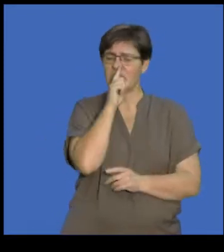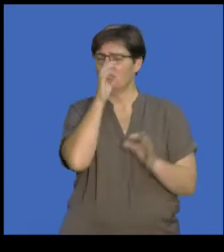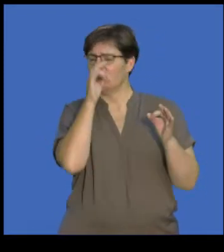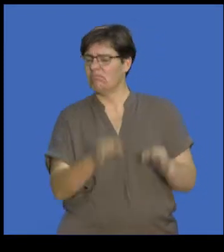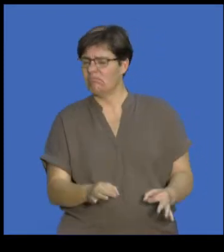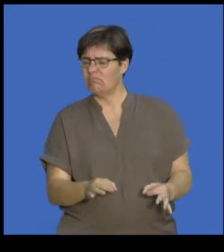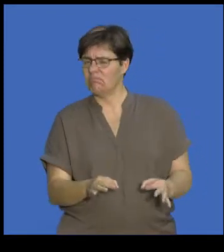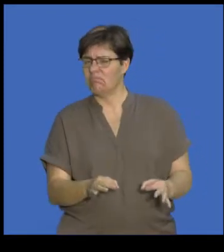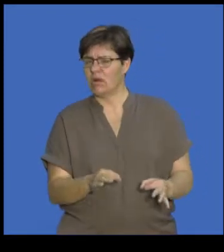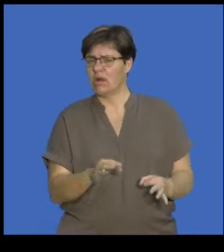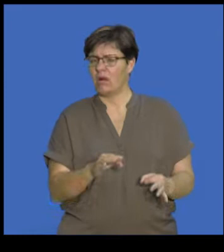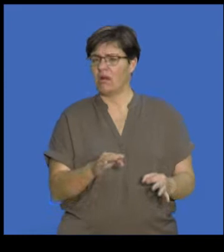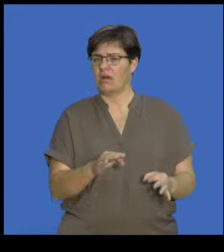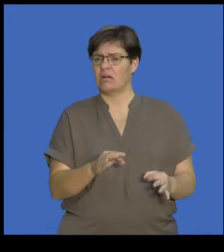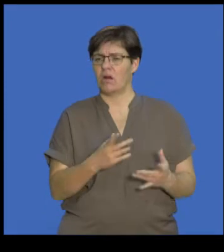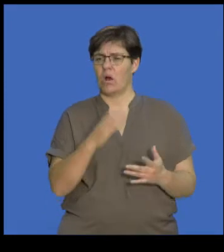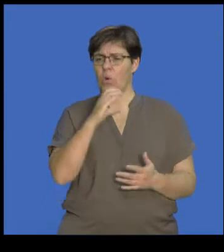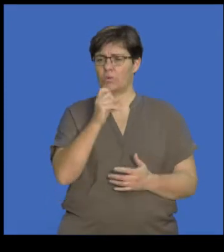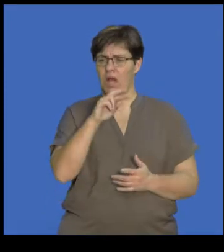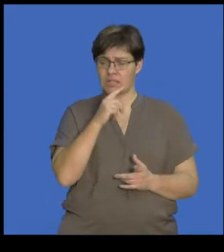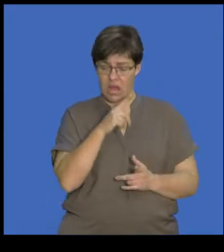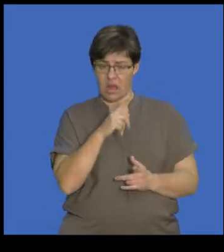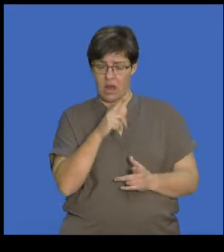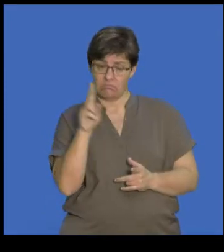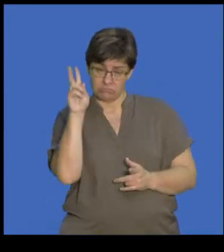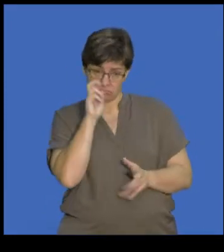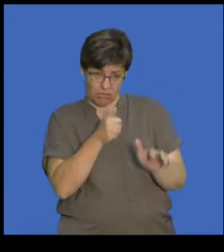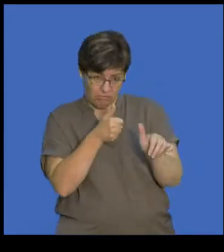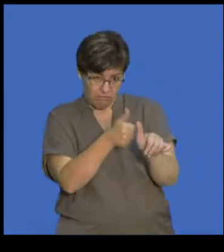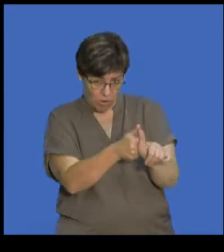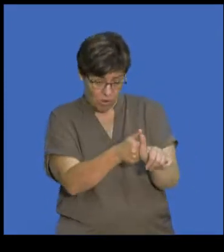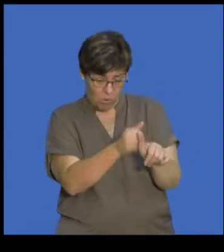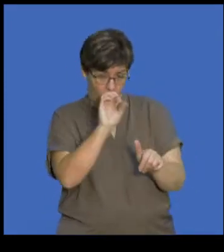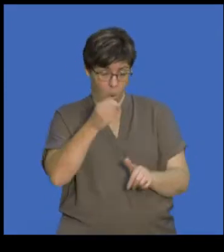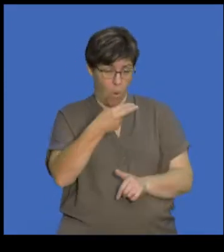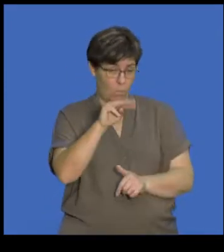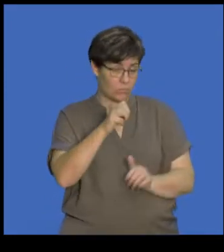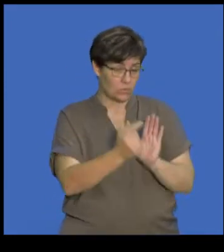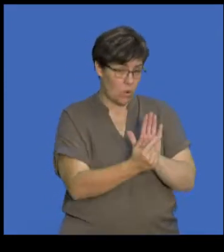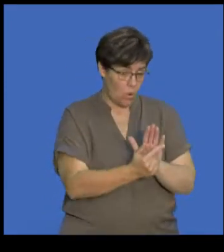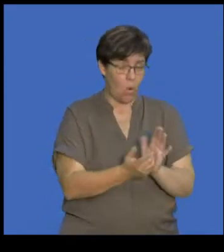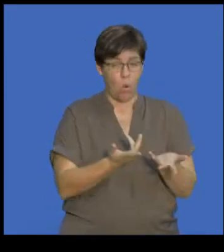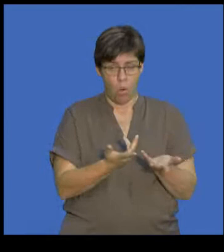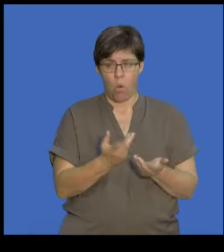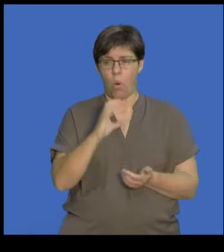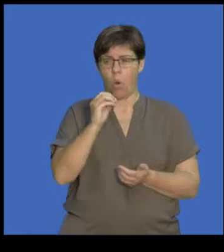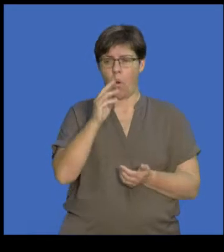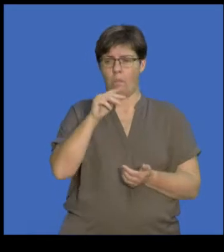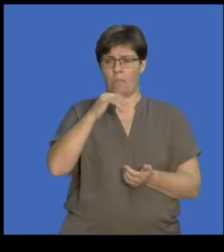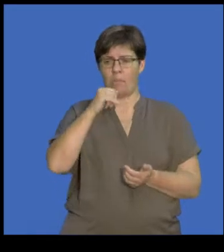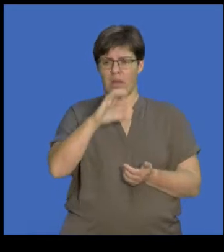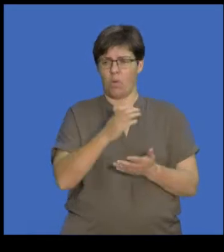whether a conductor actually obeys Ohm's Law, if it's an ohmic conductor or a